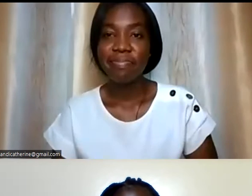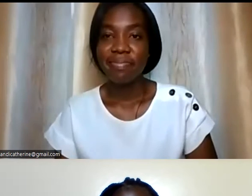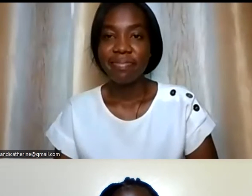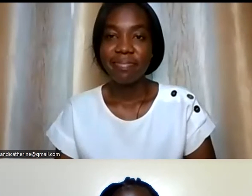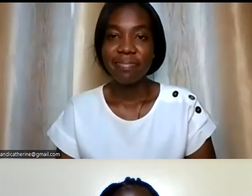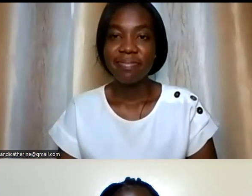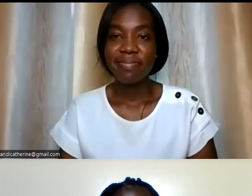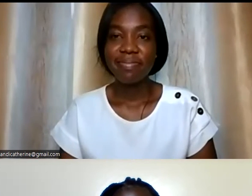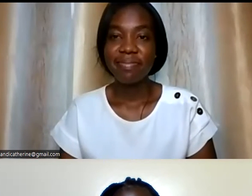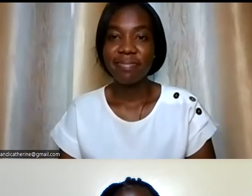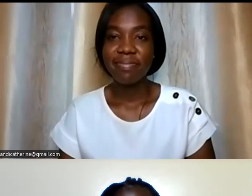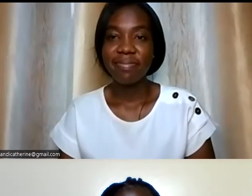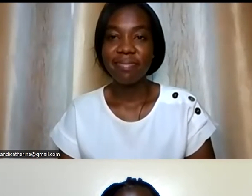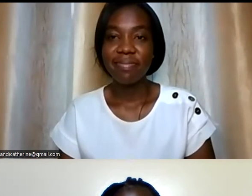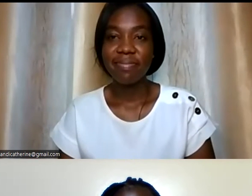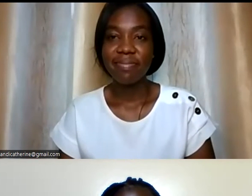Yeah.